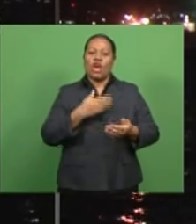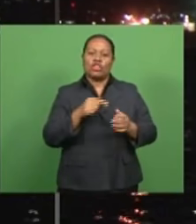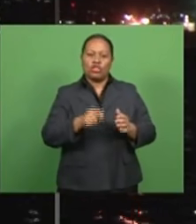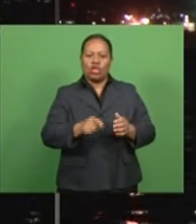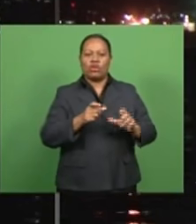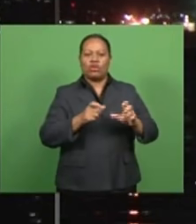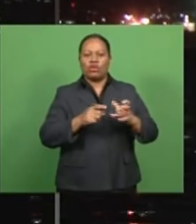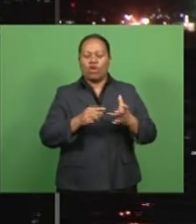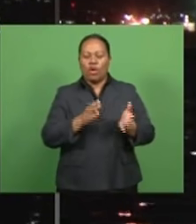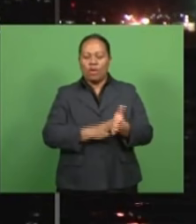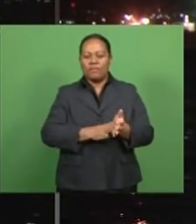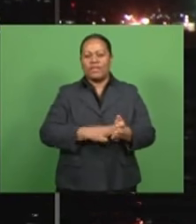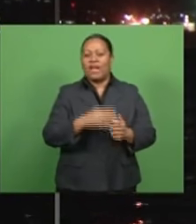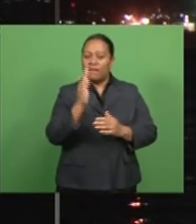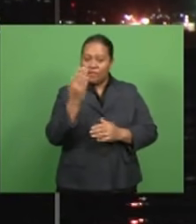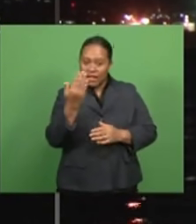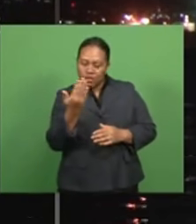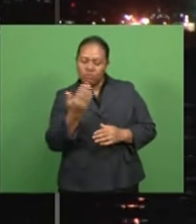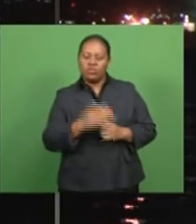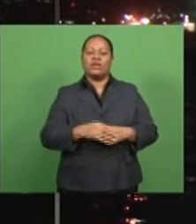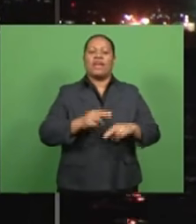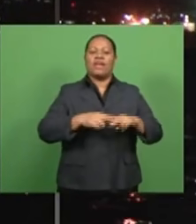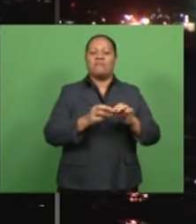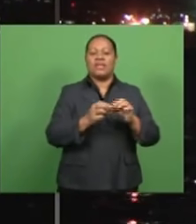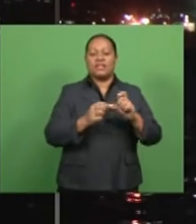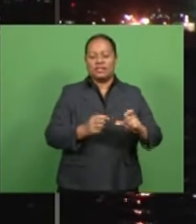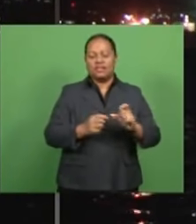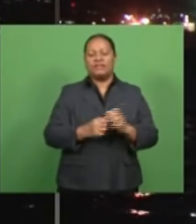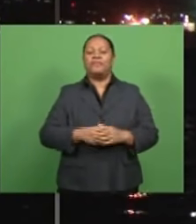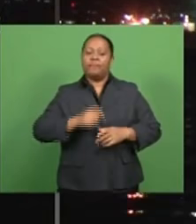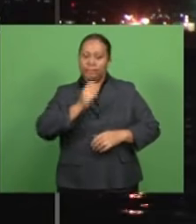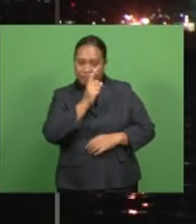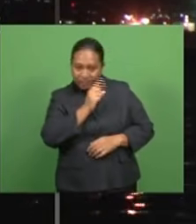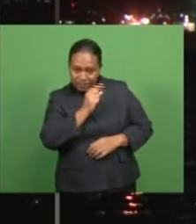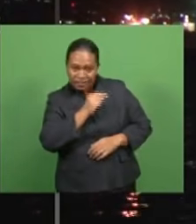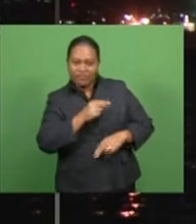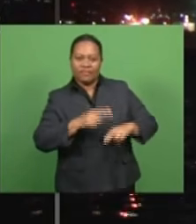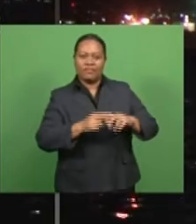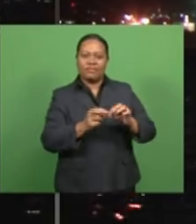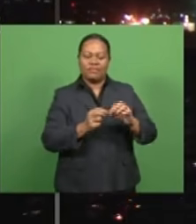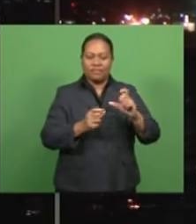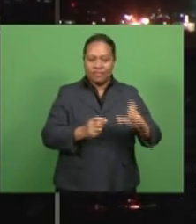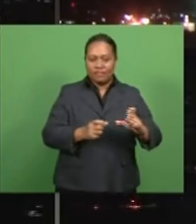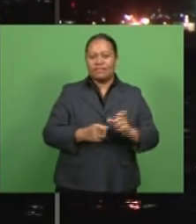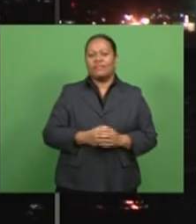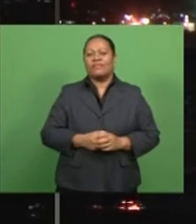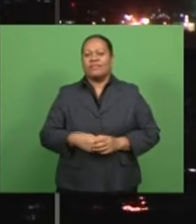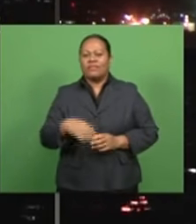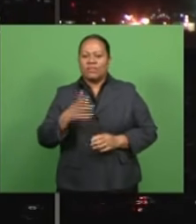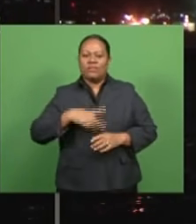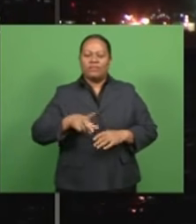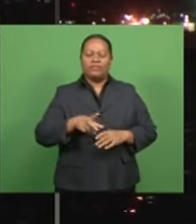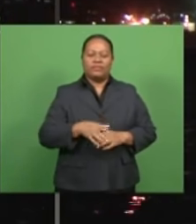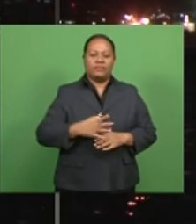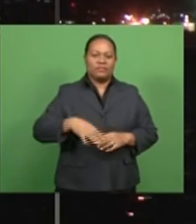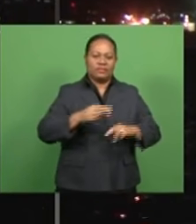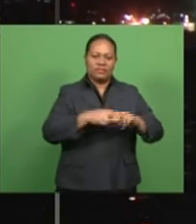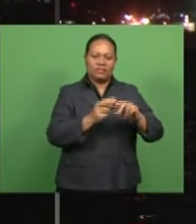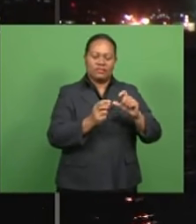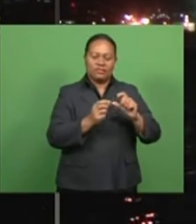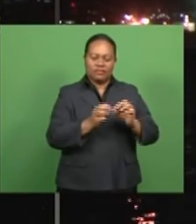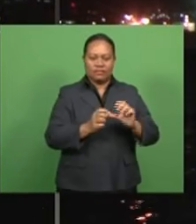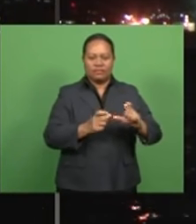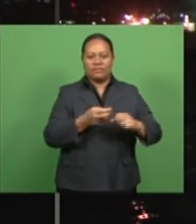fbcnews@fbc.com.fj, by Facebook page FBC News, our Twitter page at FBC_news, or simply hashtag FBC